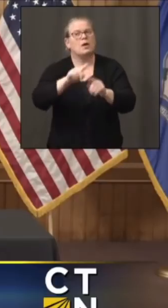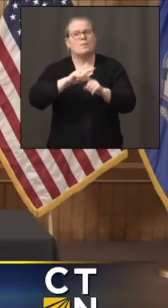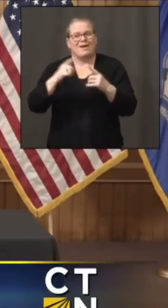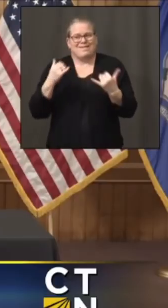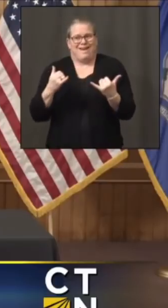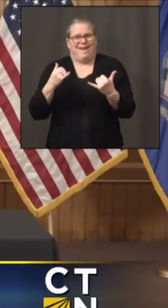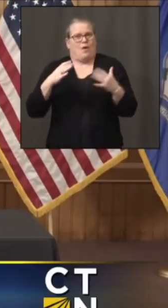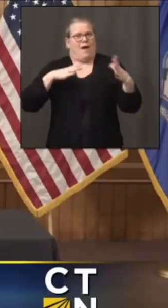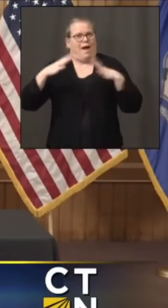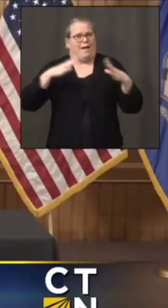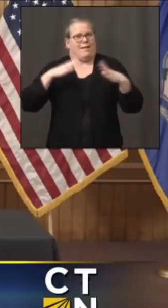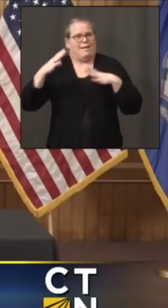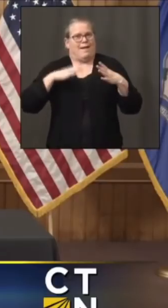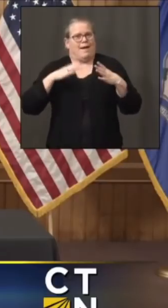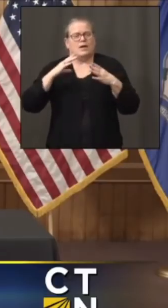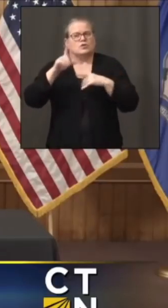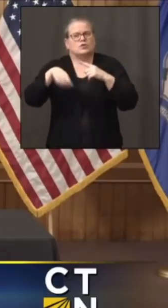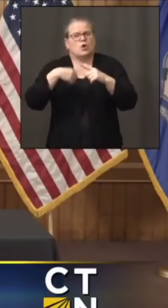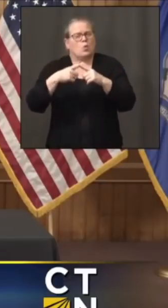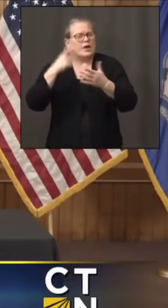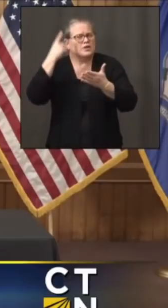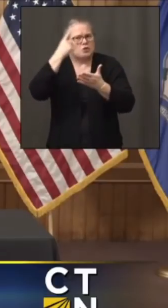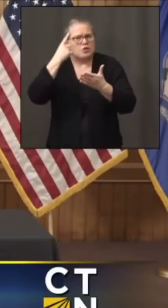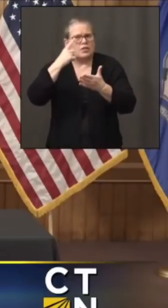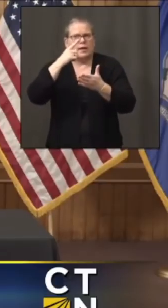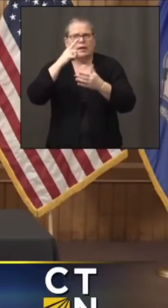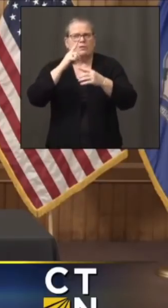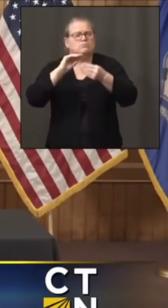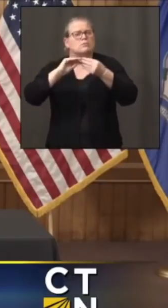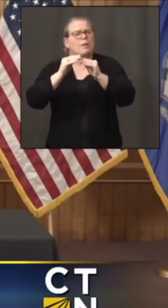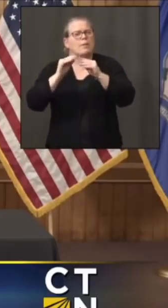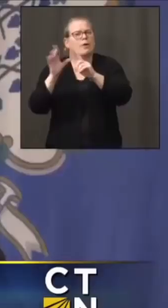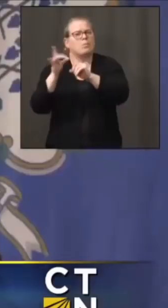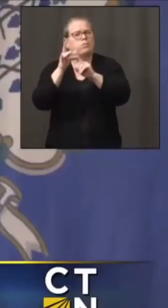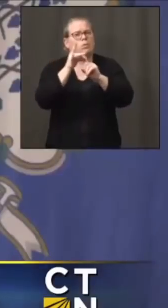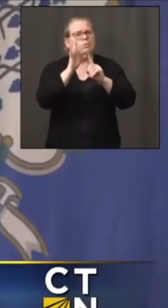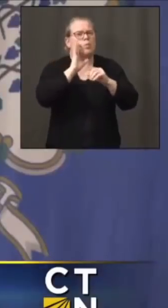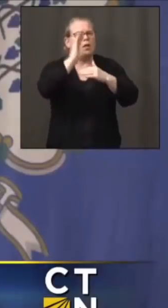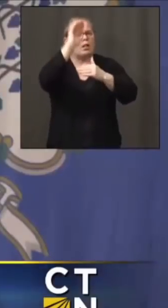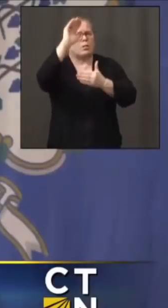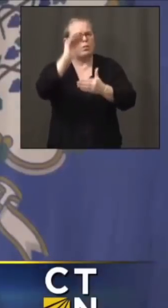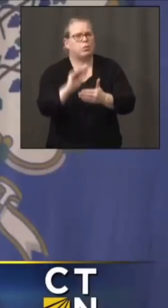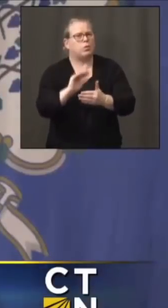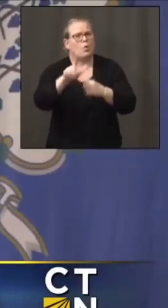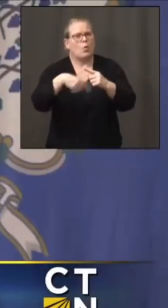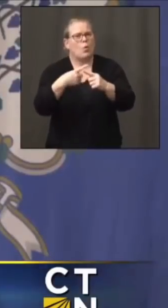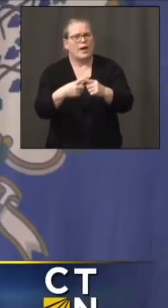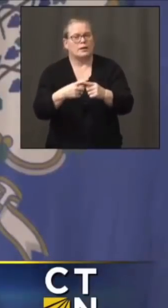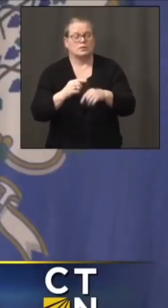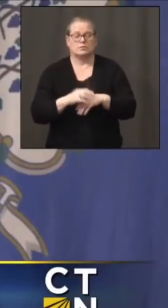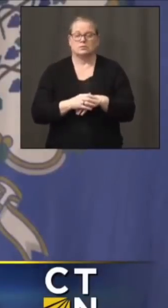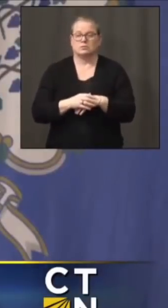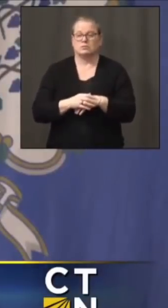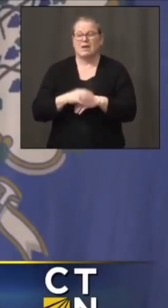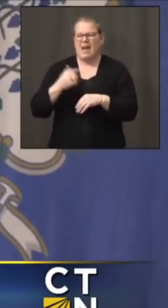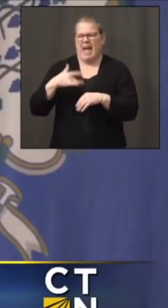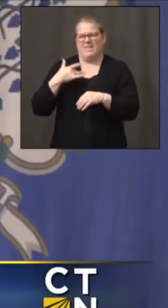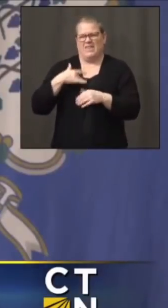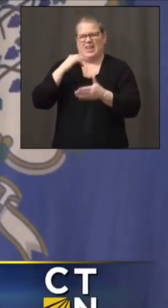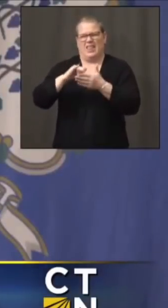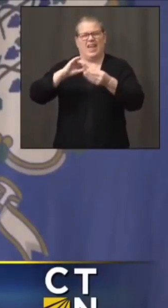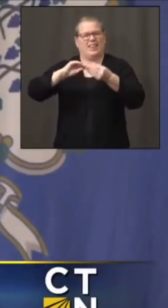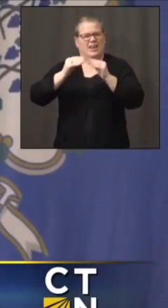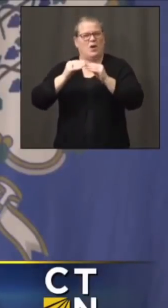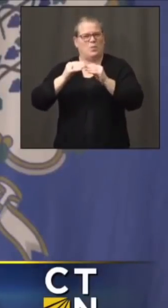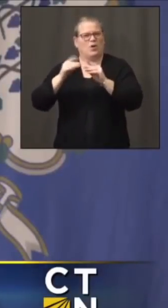the positivity rate? I think the positivity rate is going to take a few months before you have enough people vaccinated that it